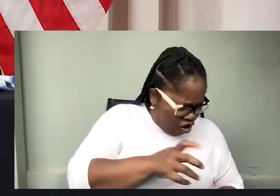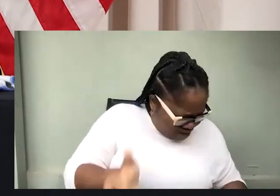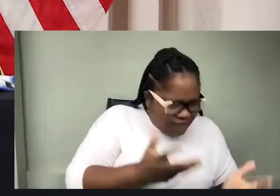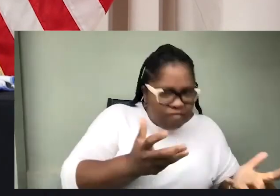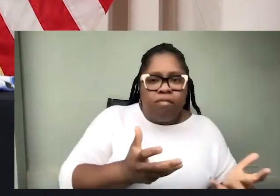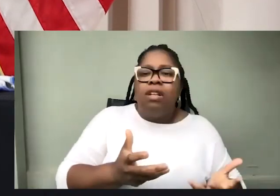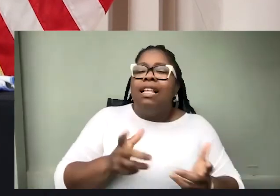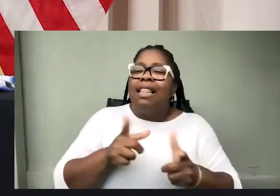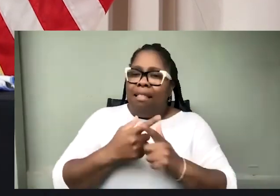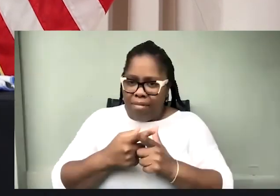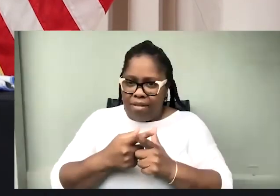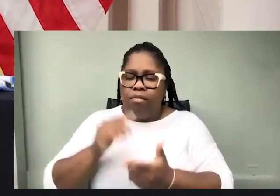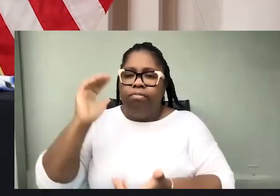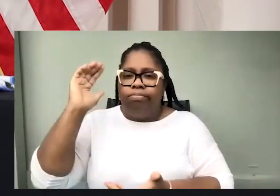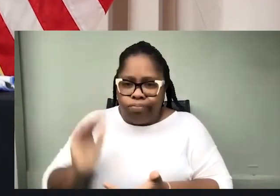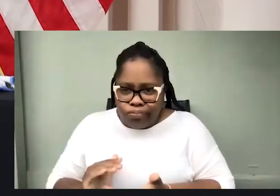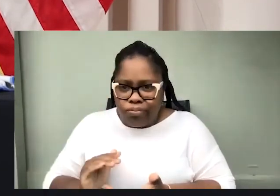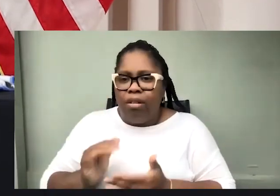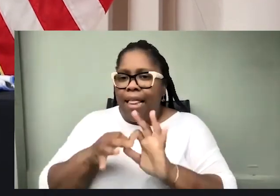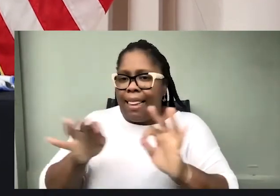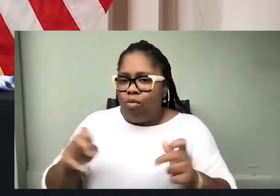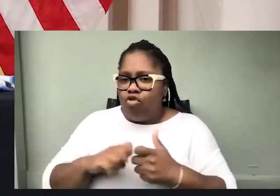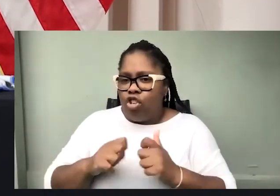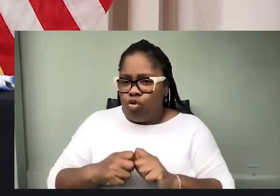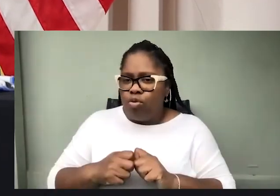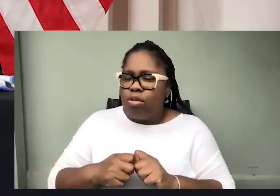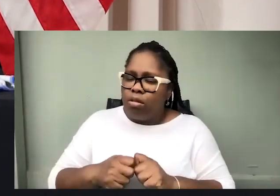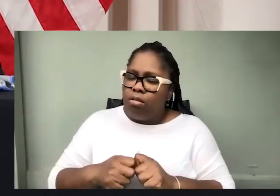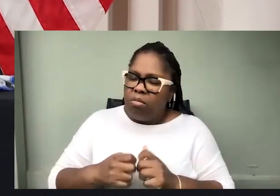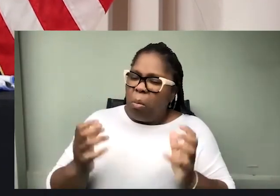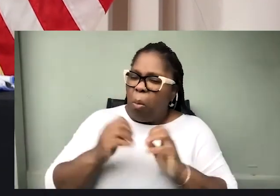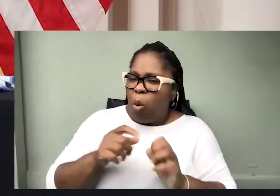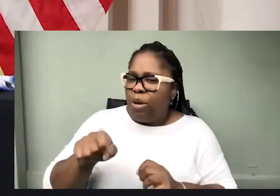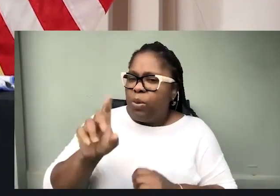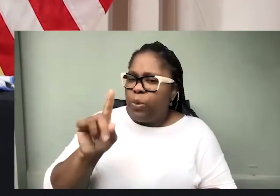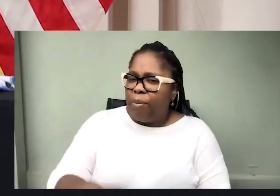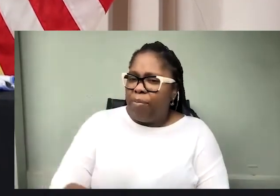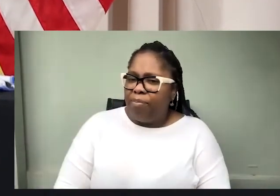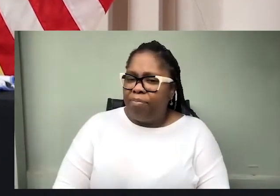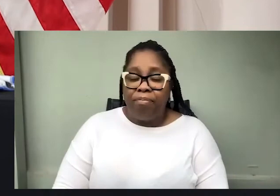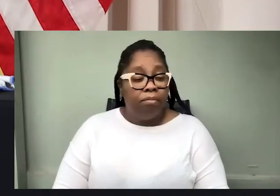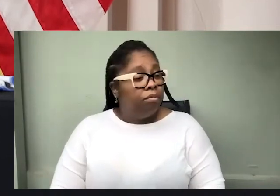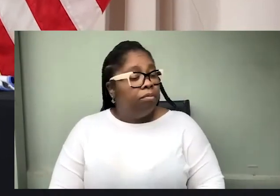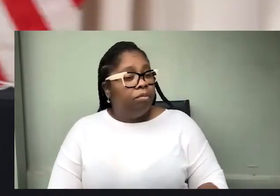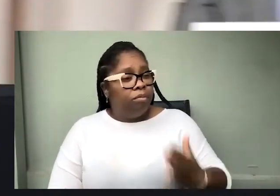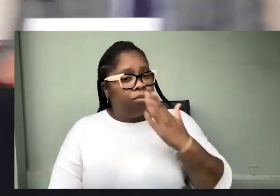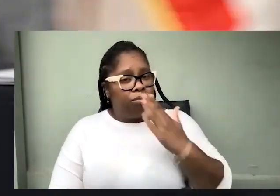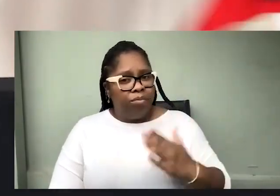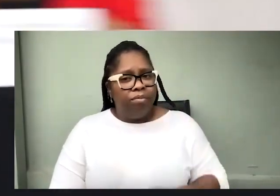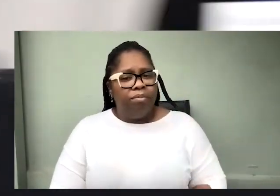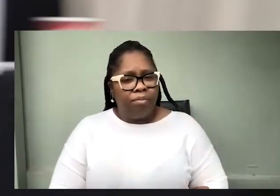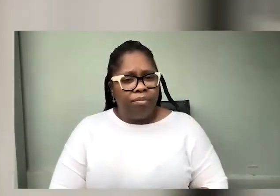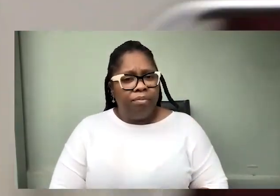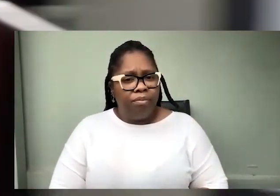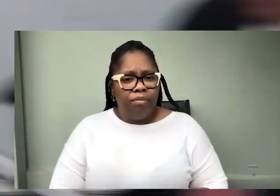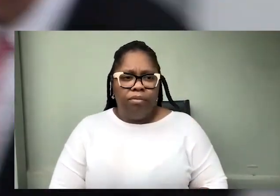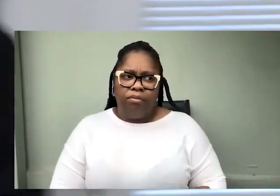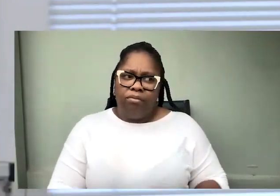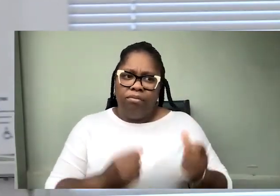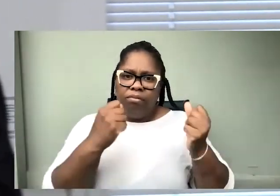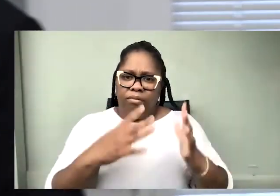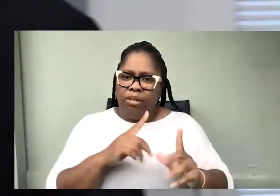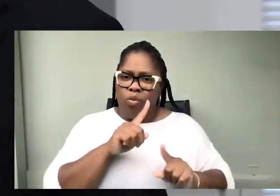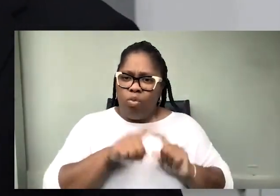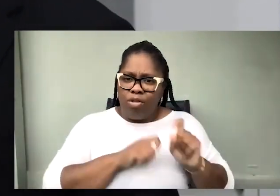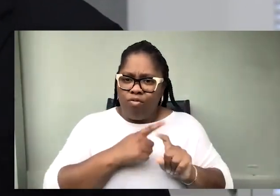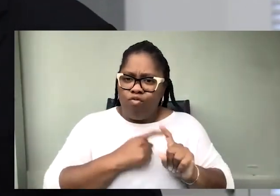to mitigate this. And we are beginning to mitigate it, but even more so. Thank you. We have quite a few questions from